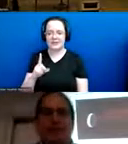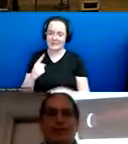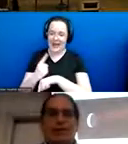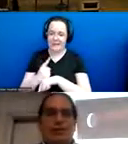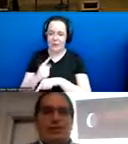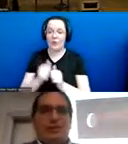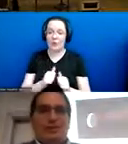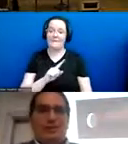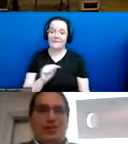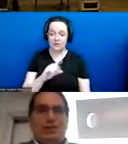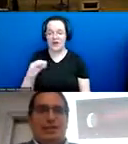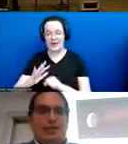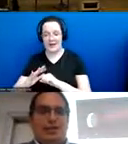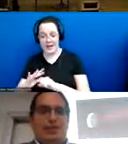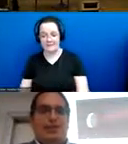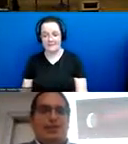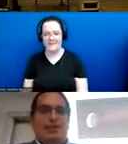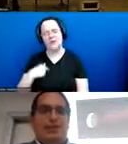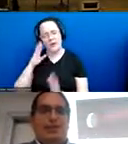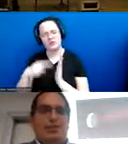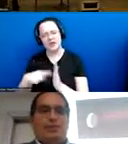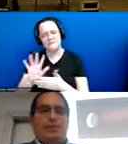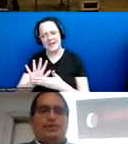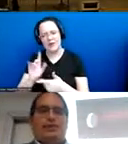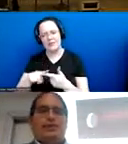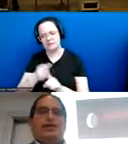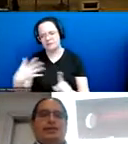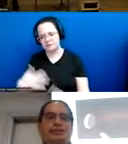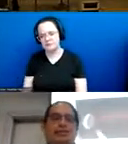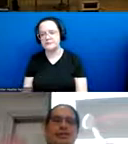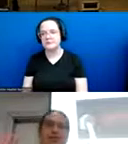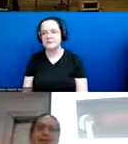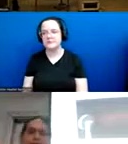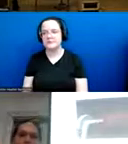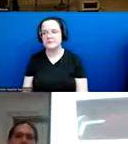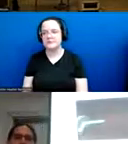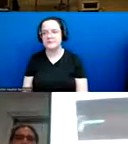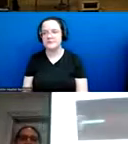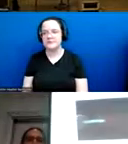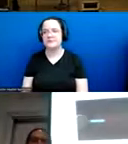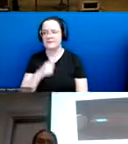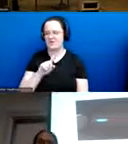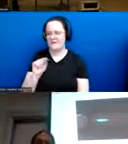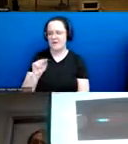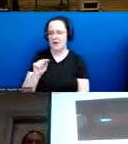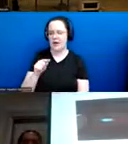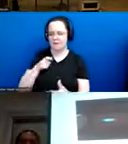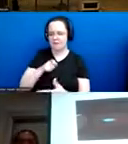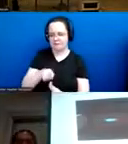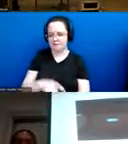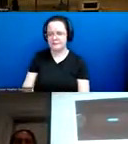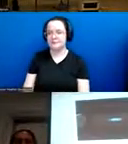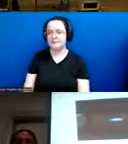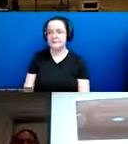right? So then we run the video, and then we talk a little bit about the theory of how this works. All right, so then the photons come in there, then as